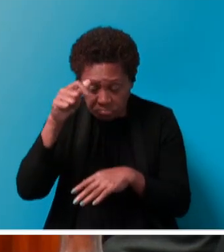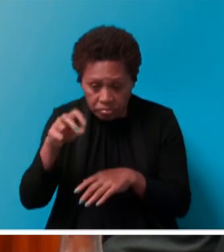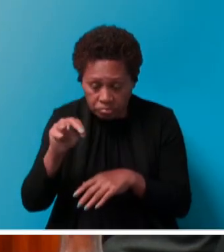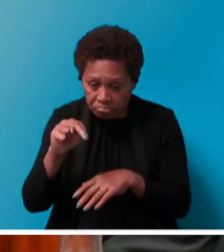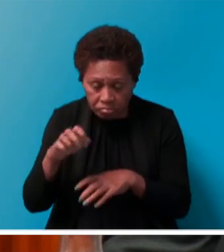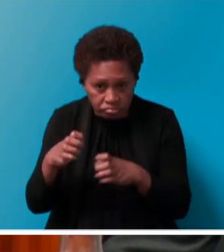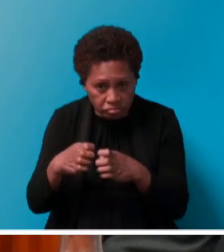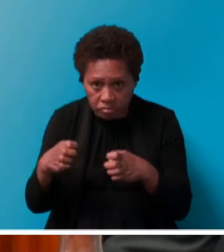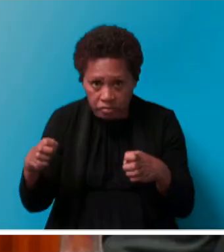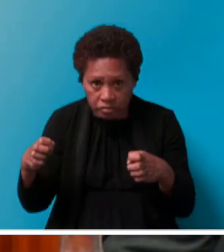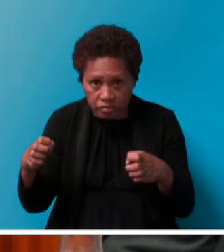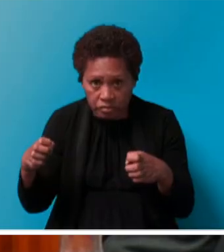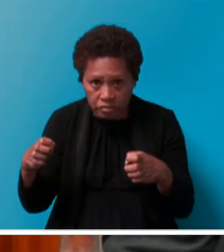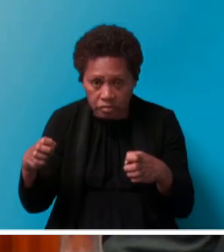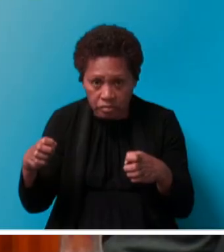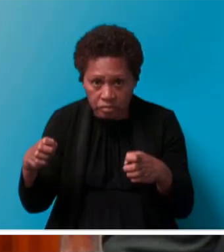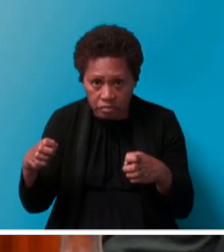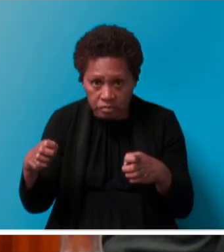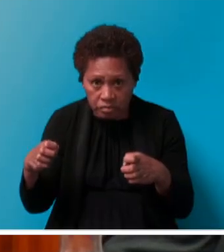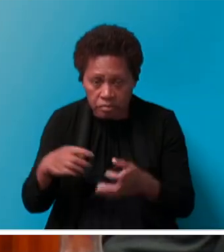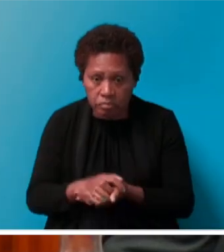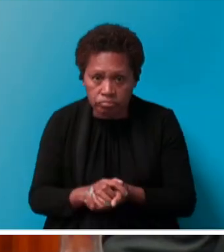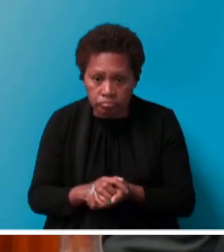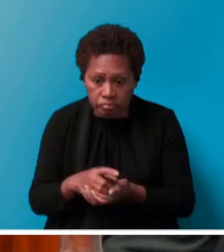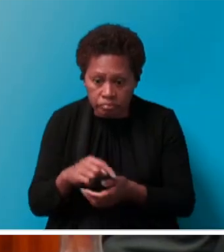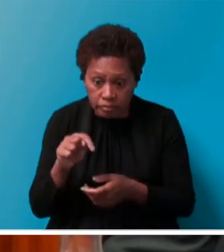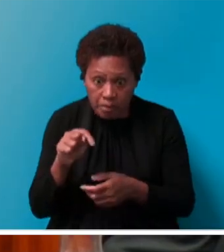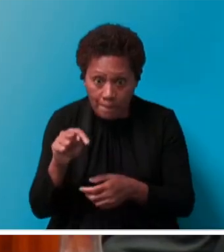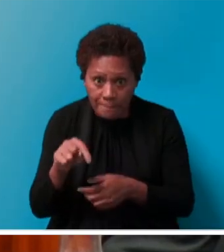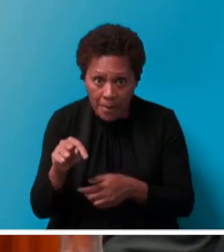with the appointment of our director in the coming months.